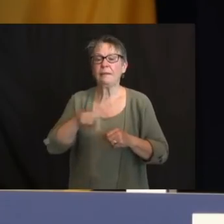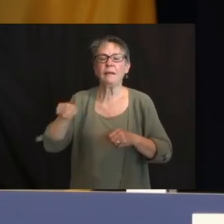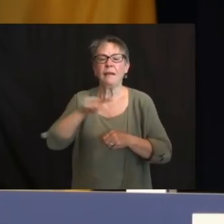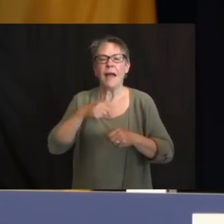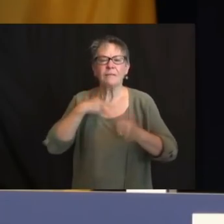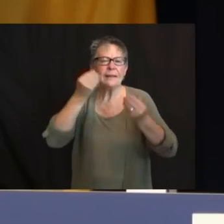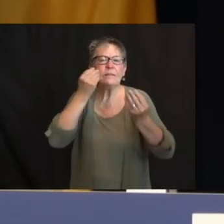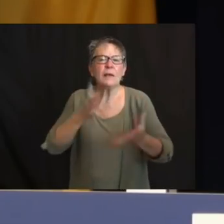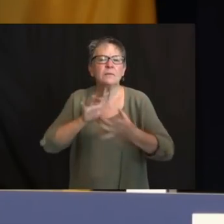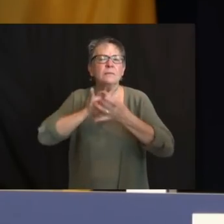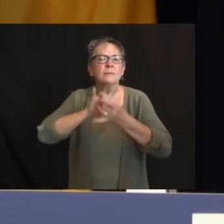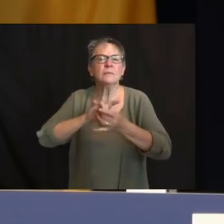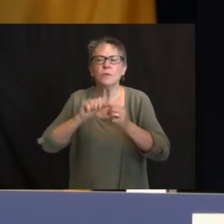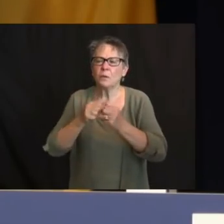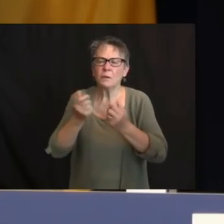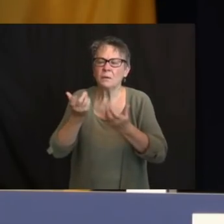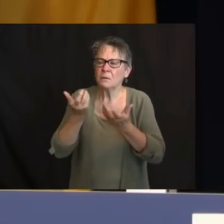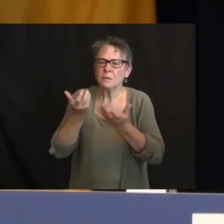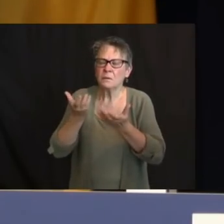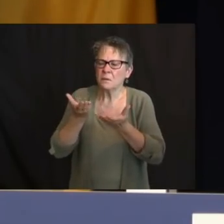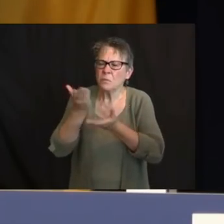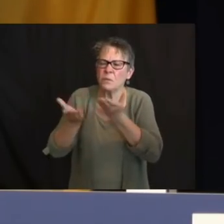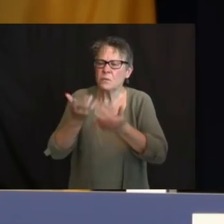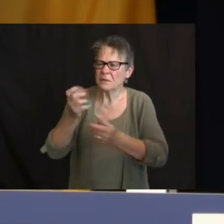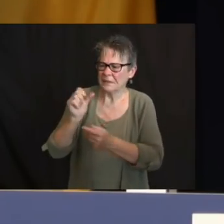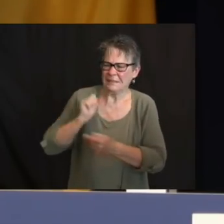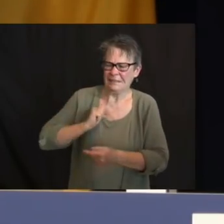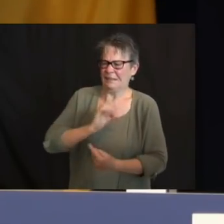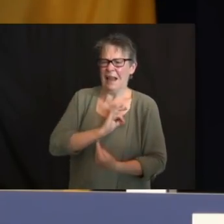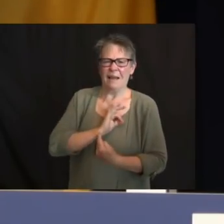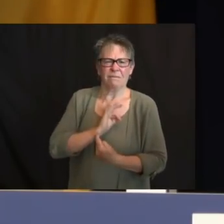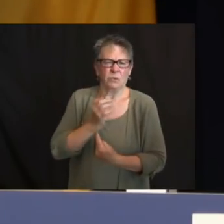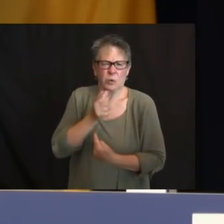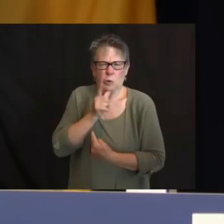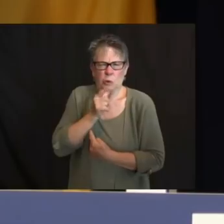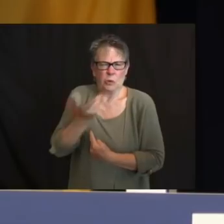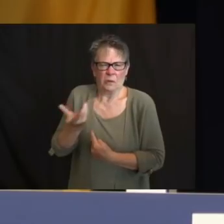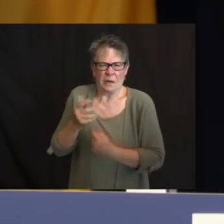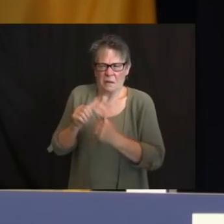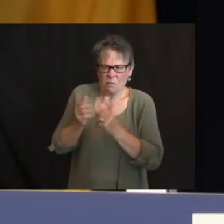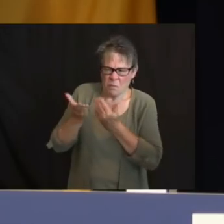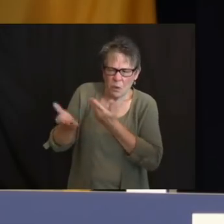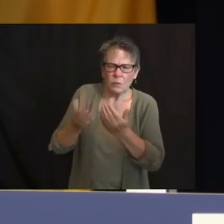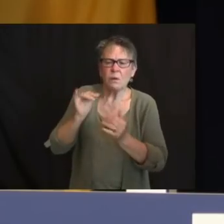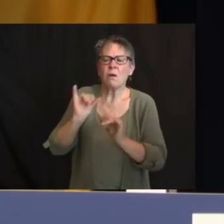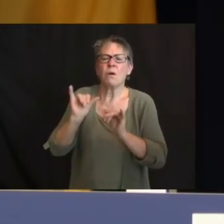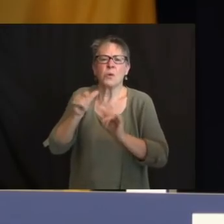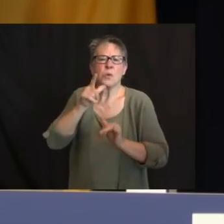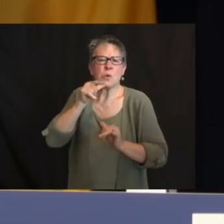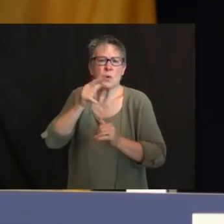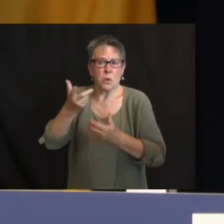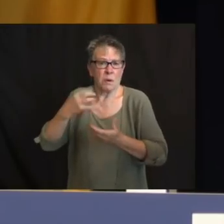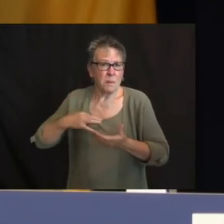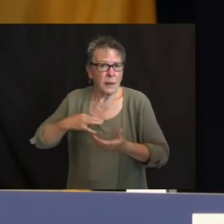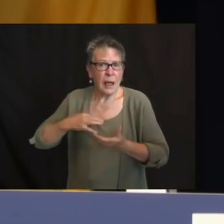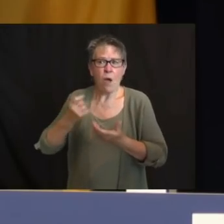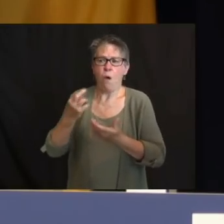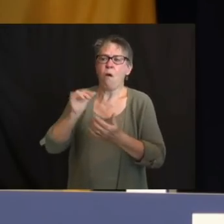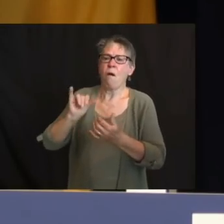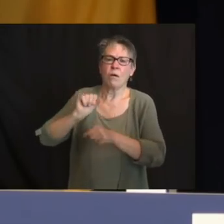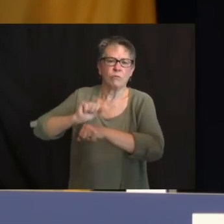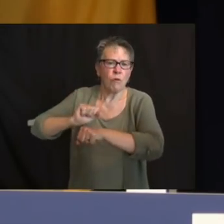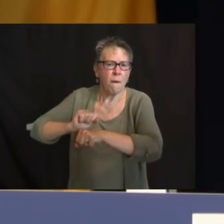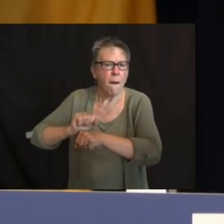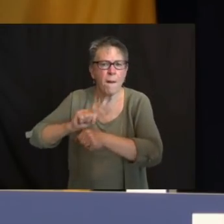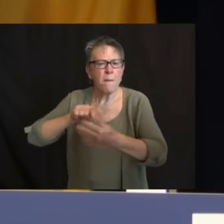recruitment, assessment and onboarding of contact tracers, data managers, social support coordinators, and other positions